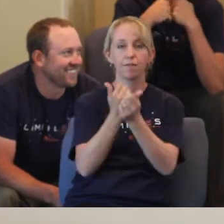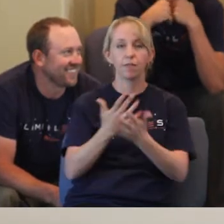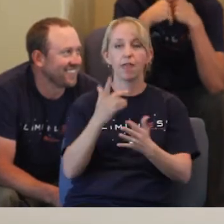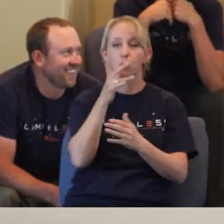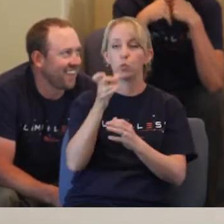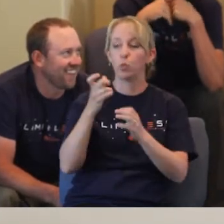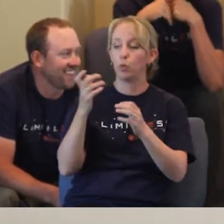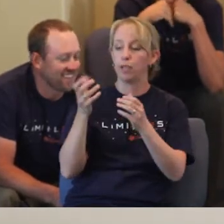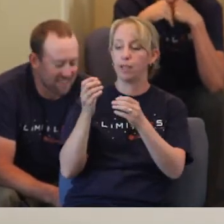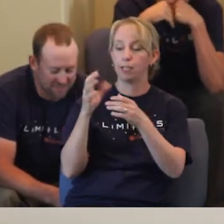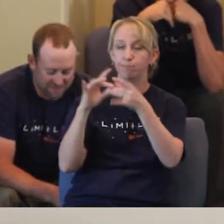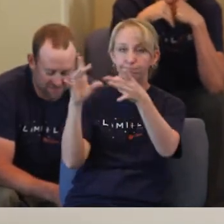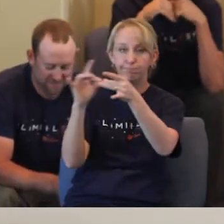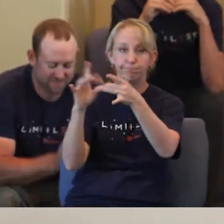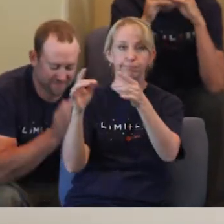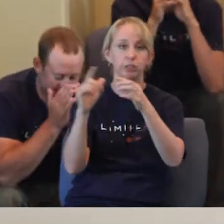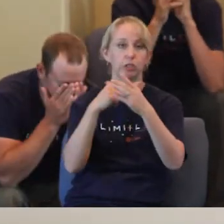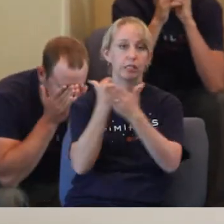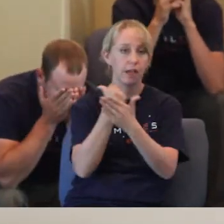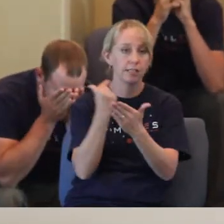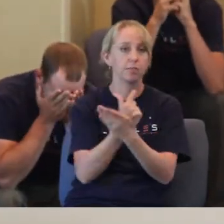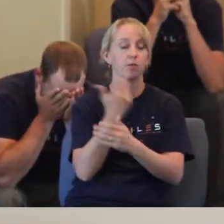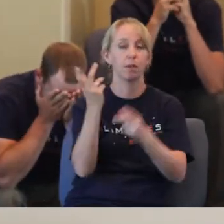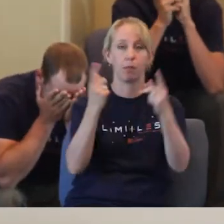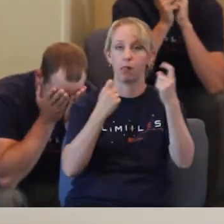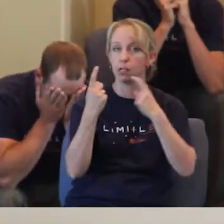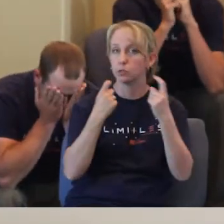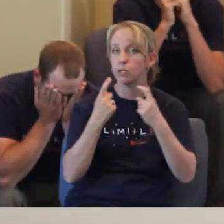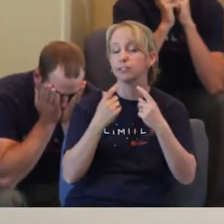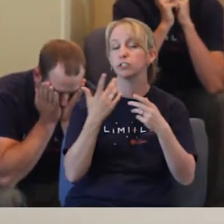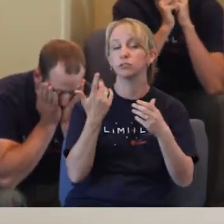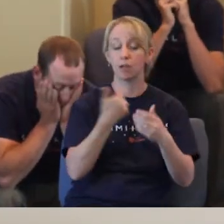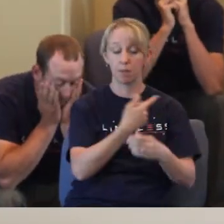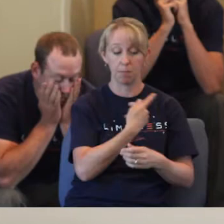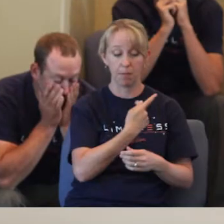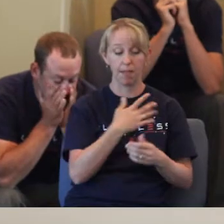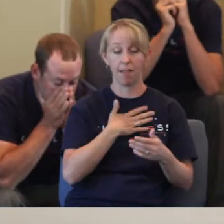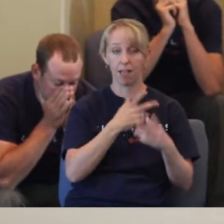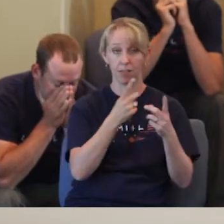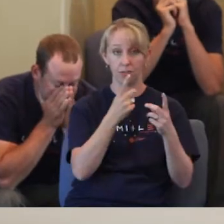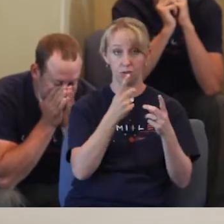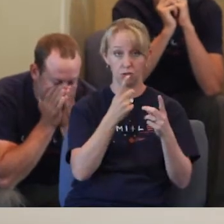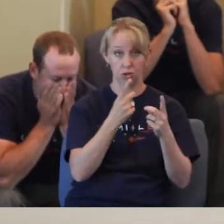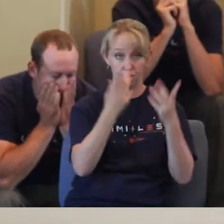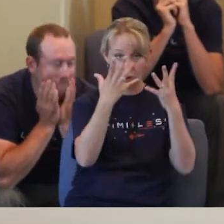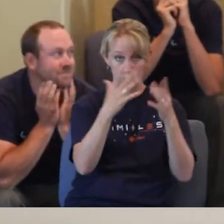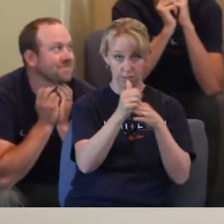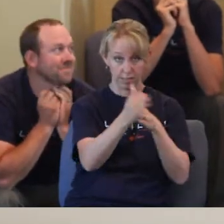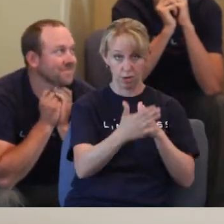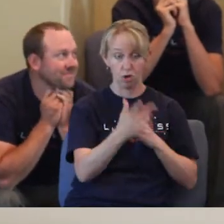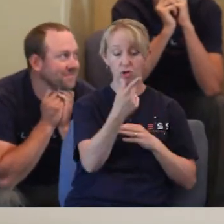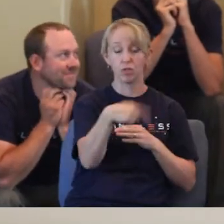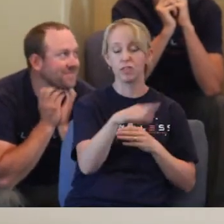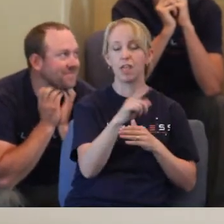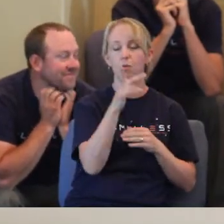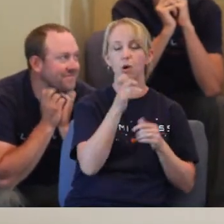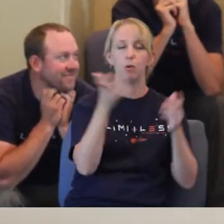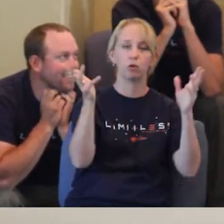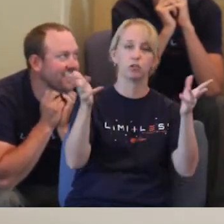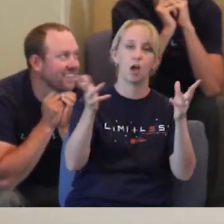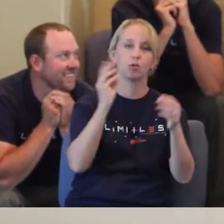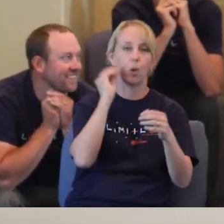all the people that asked questions, and I was me and the devotion leader of our crew. We were the ones that were talking to the homeowners a